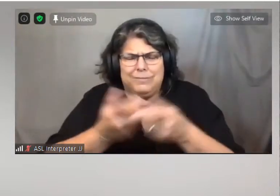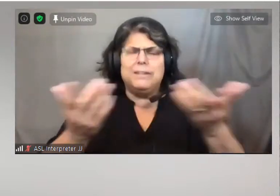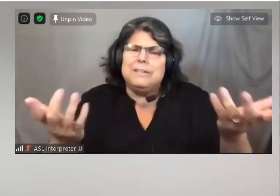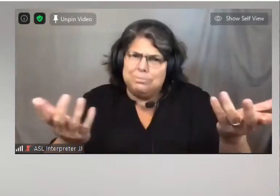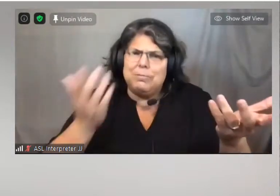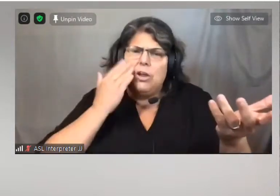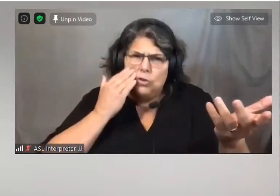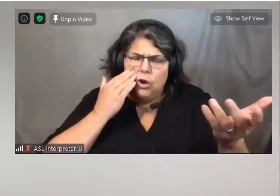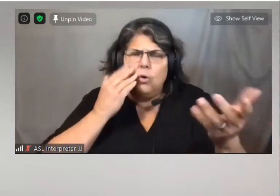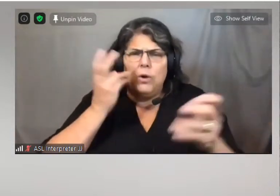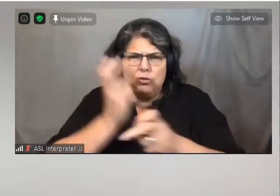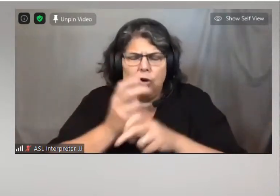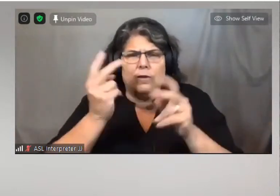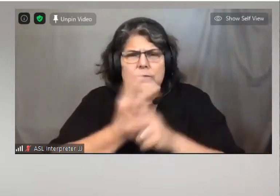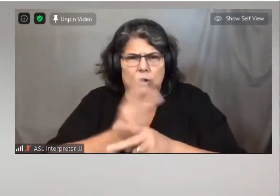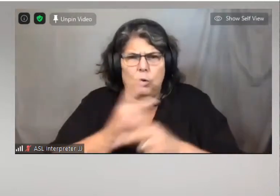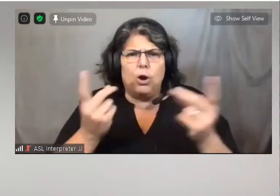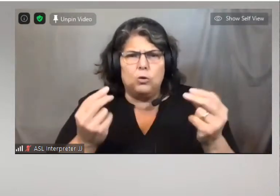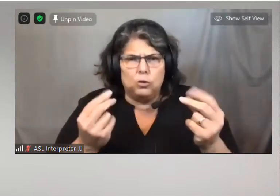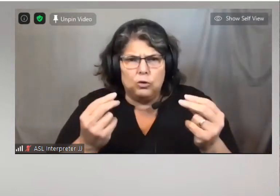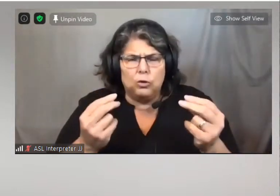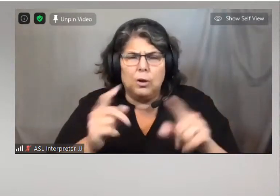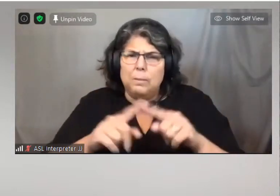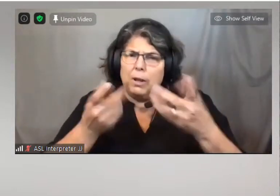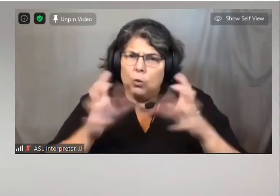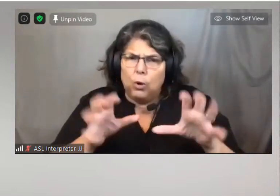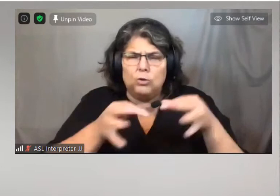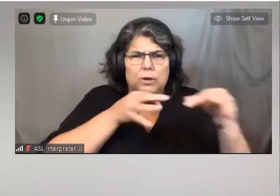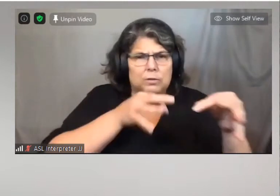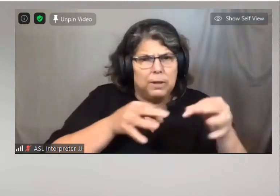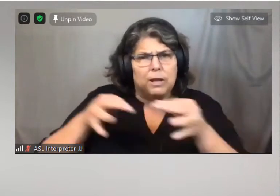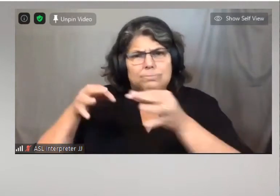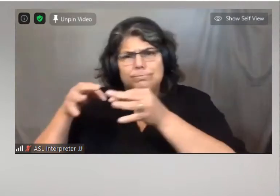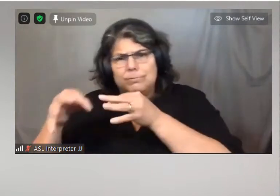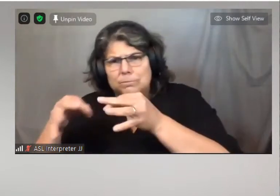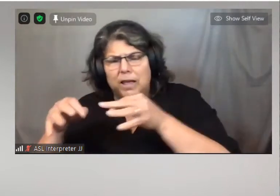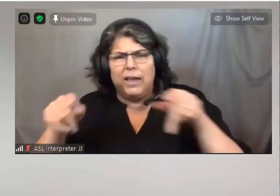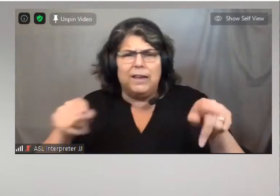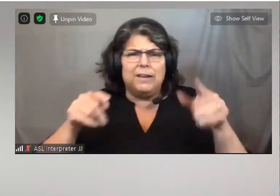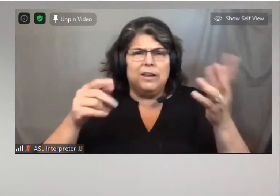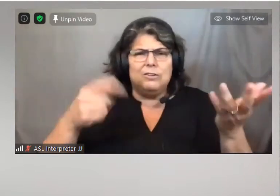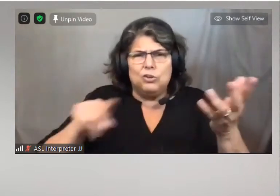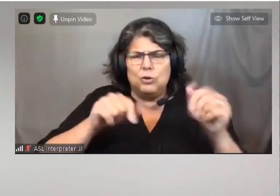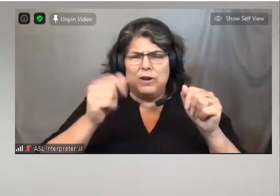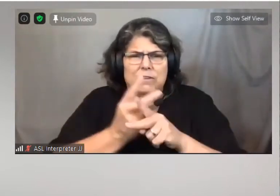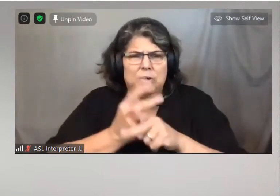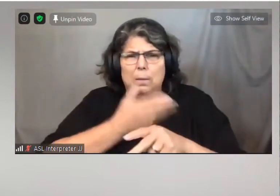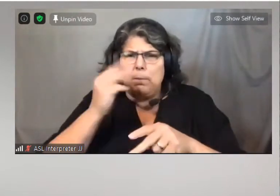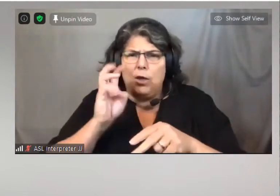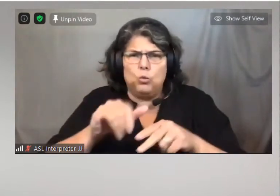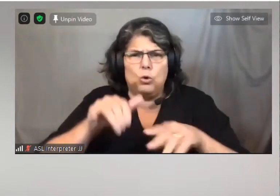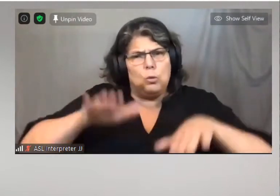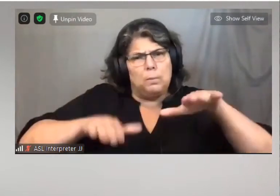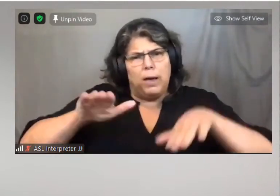the information out so everybody can reduce the harm that they expose themselves and their family and their loved ones to.